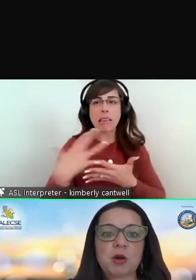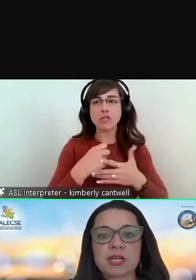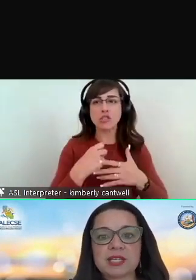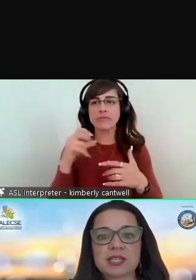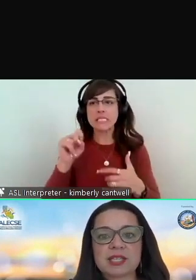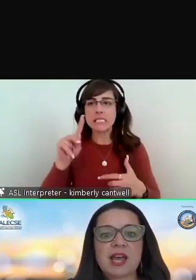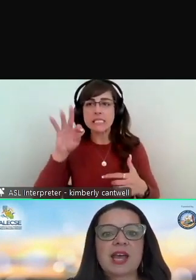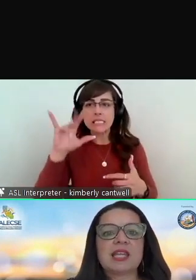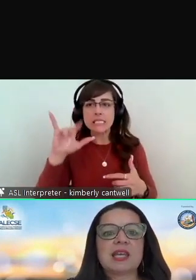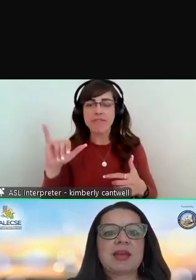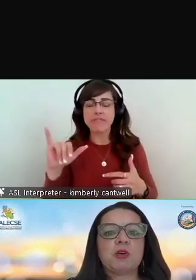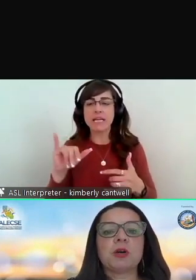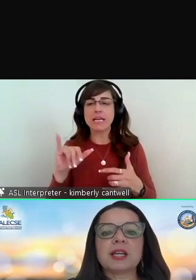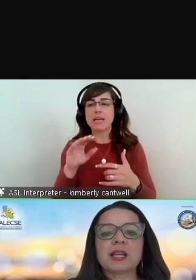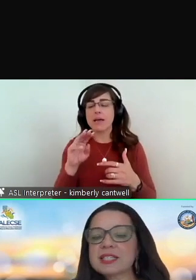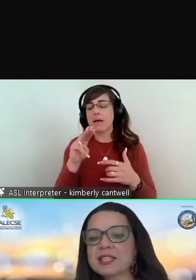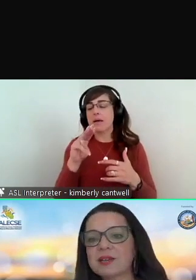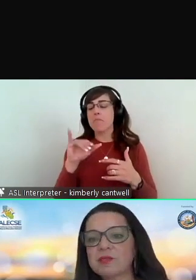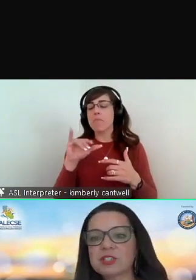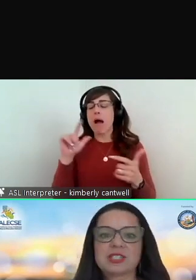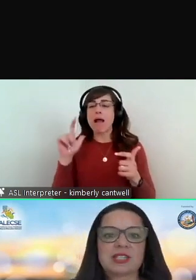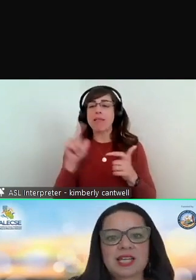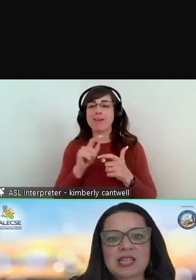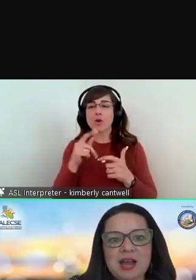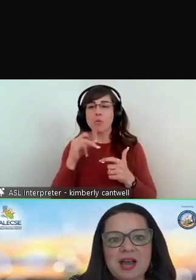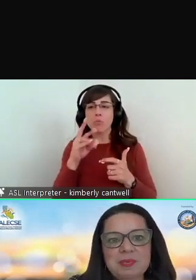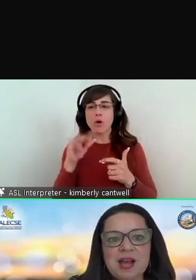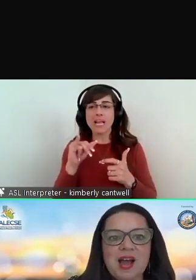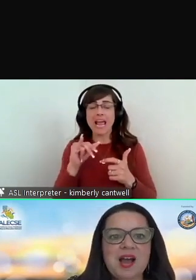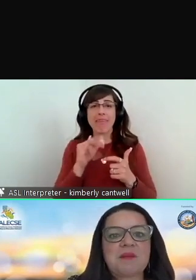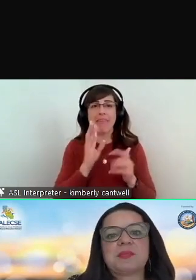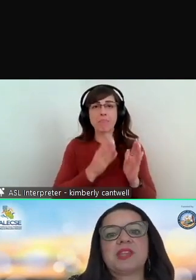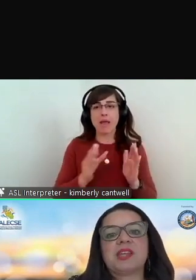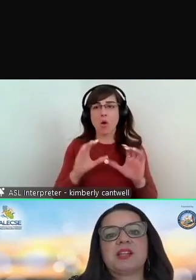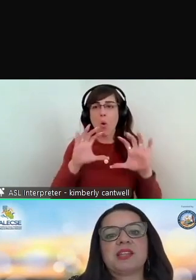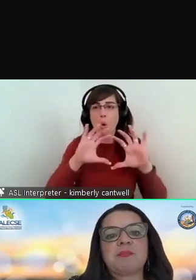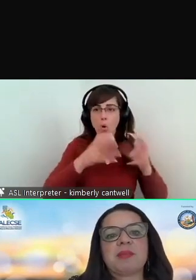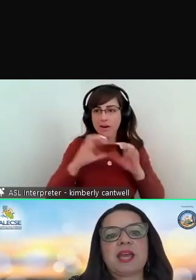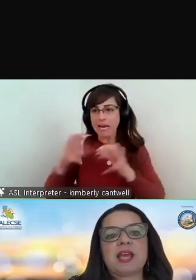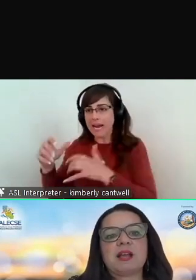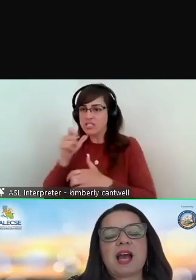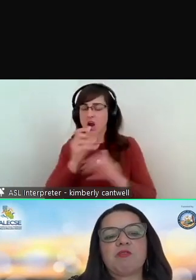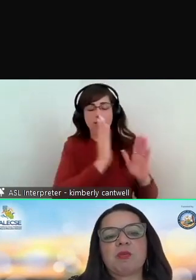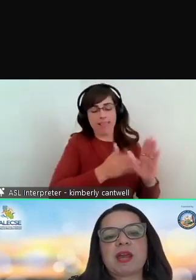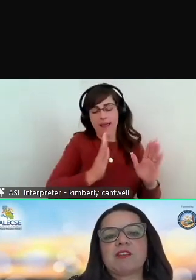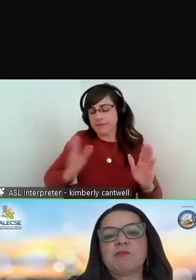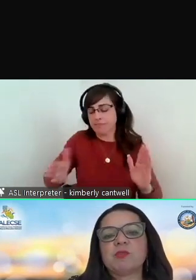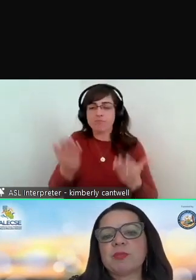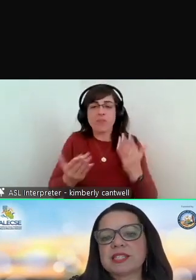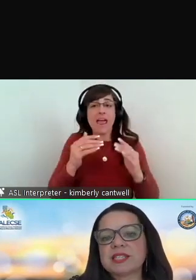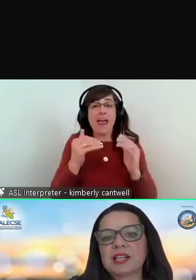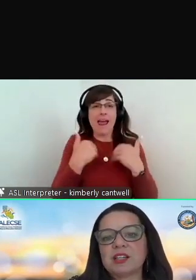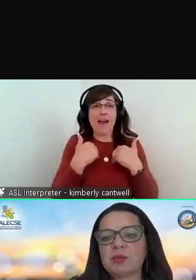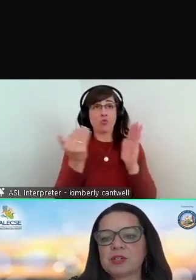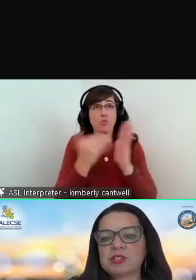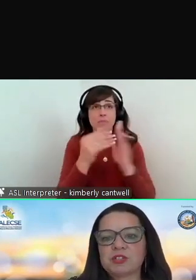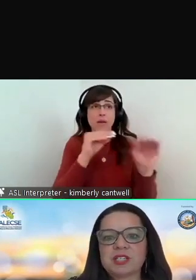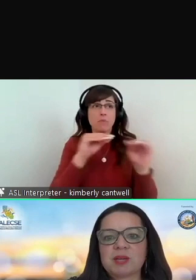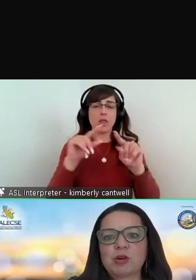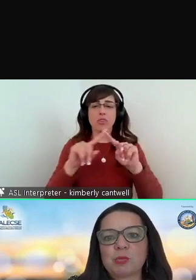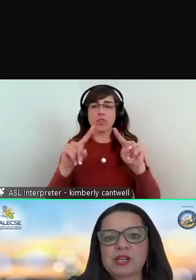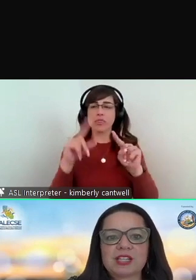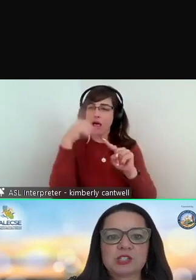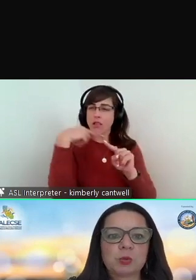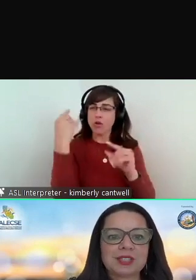Little Ponies, and they may organize them versus line them up. They may have repetitive movements that look more